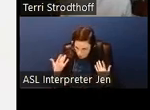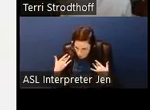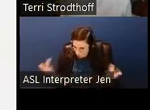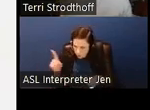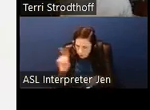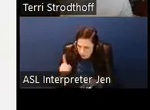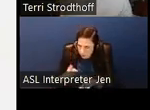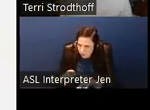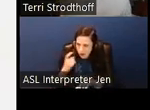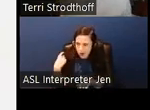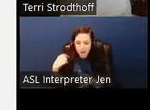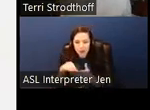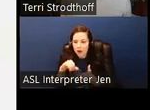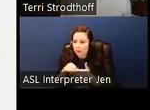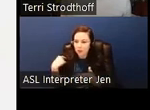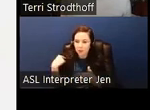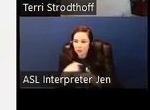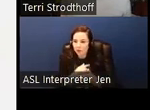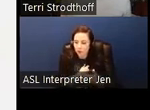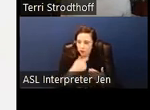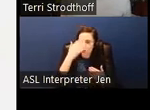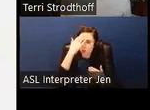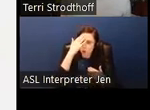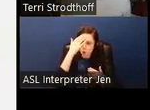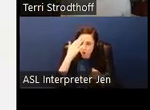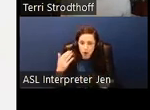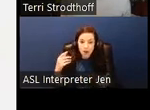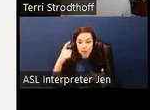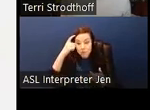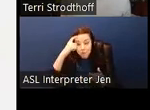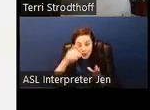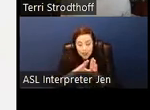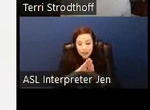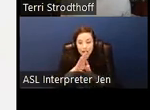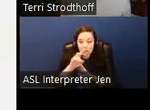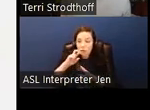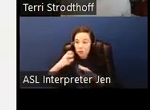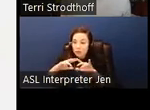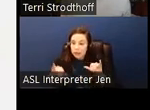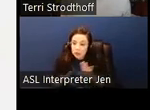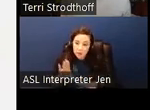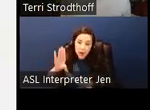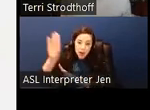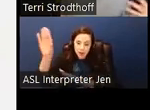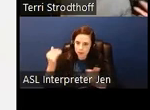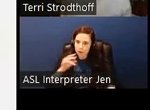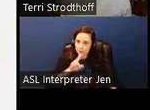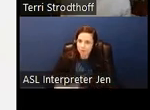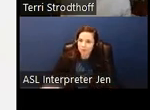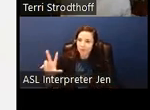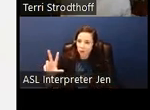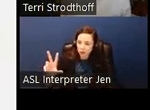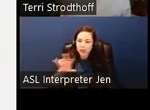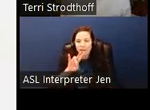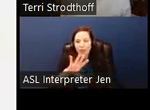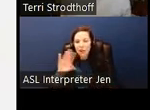from. Our brain, of course, continues to develop. Our nervous system continues to develop. And by 3 years old,